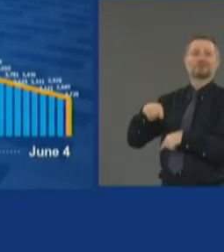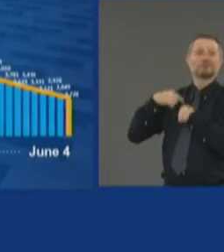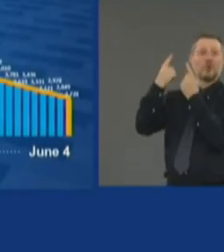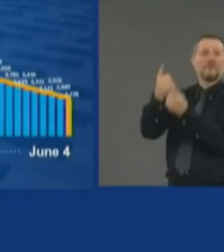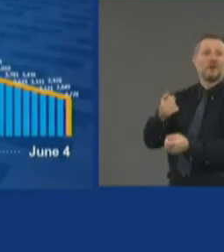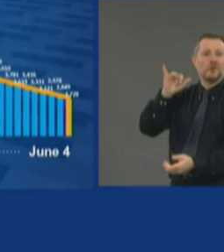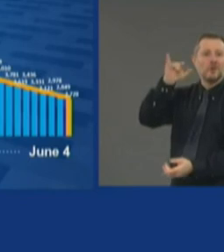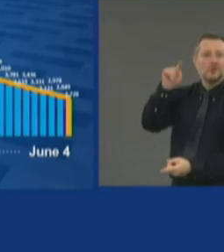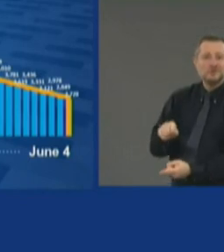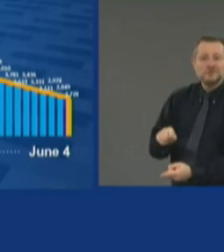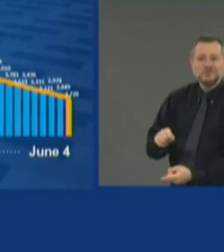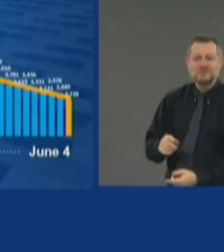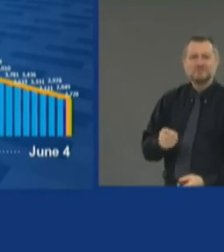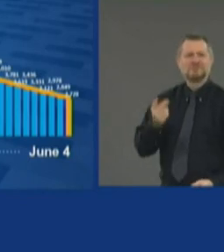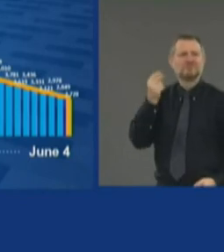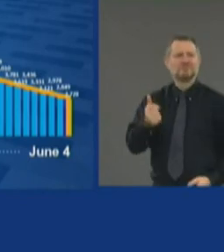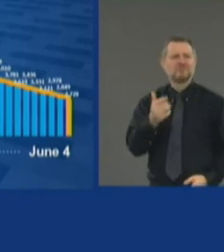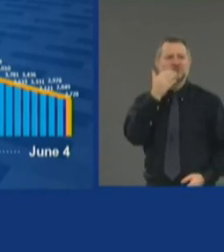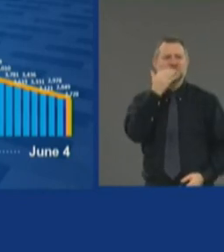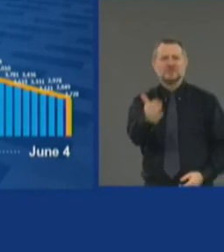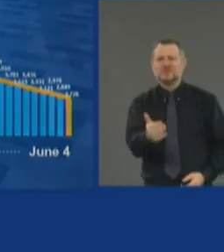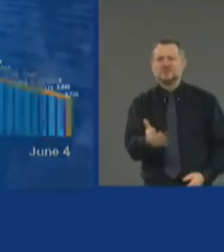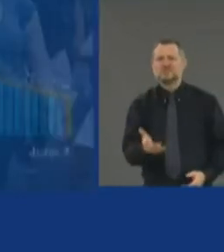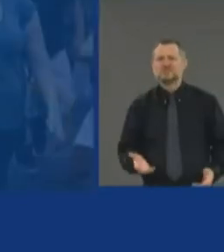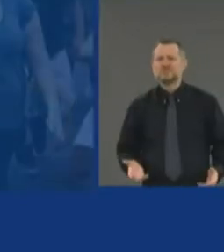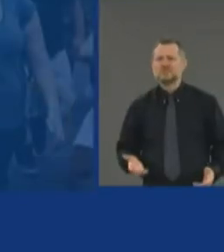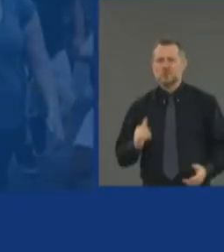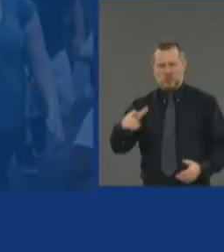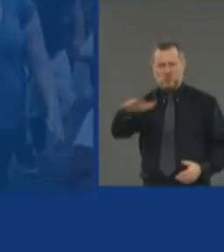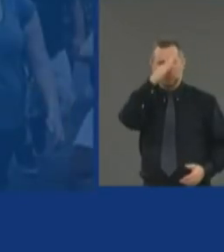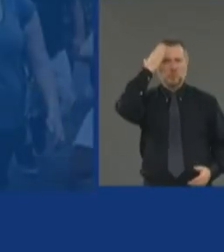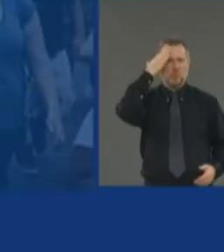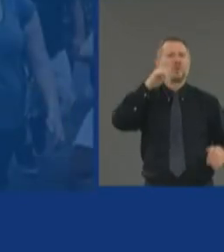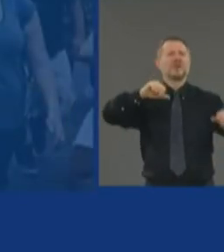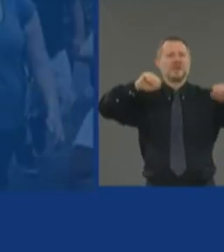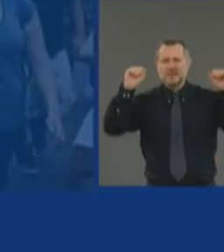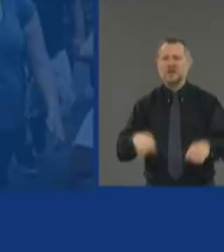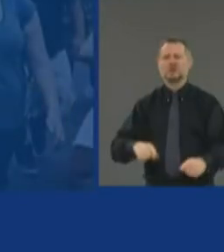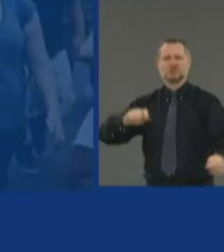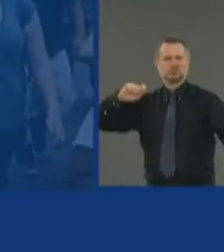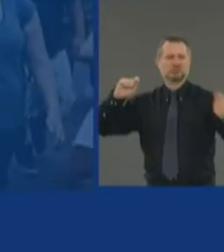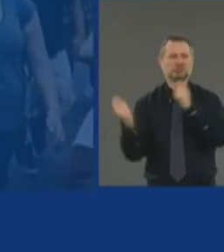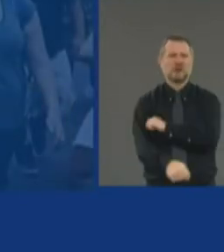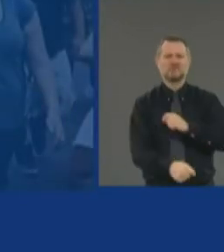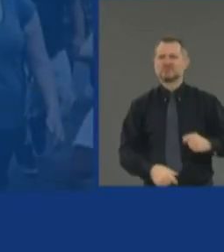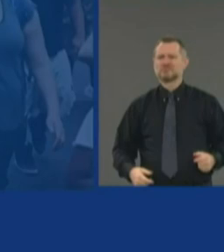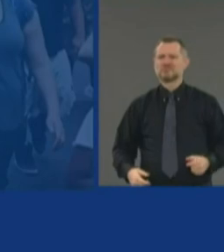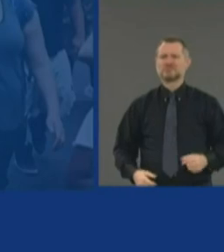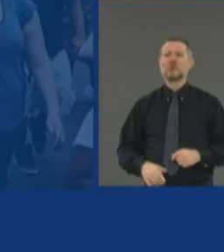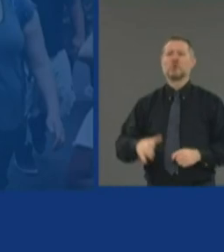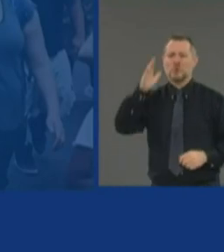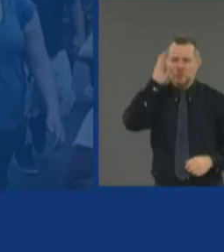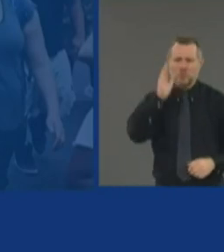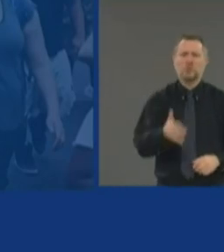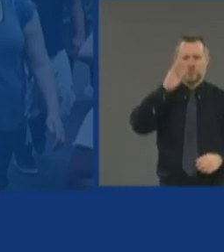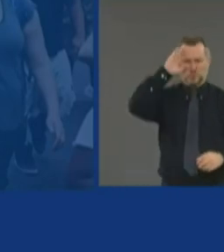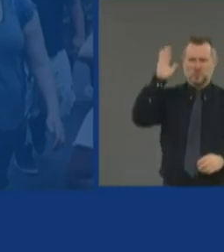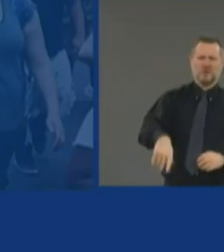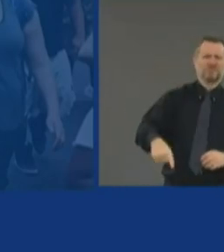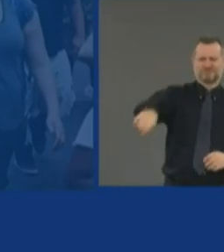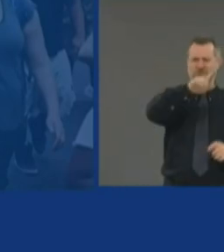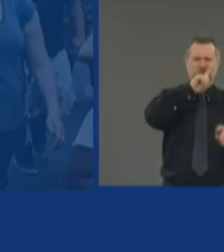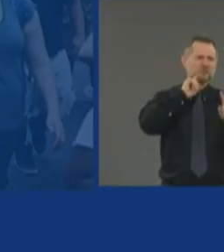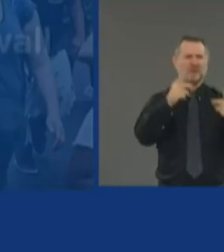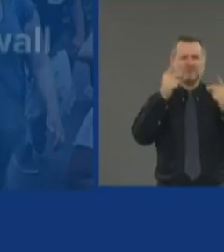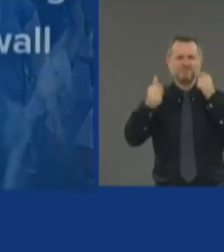weeks. So we know we can change, and we know we can change dramatically.